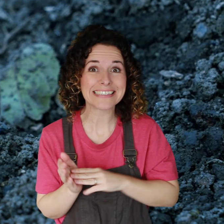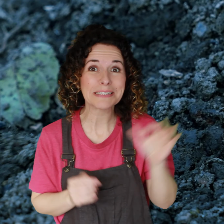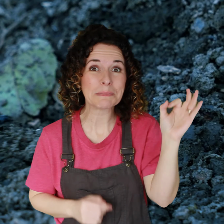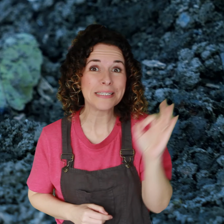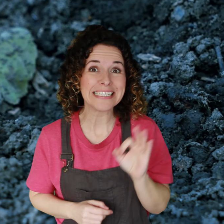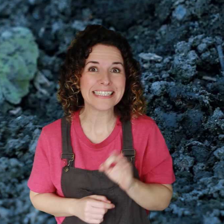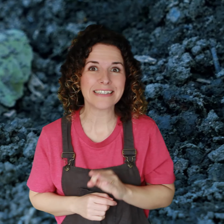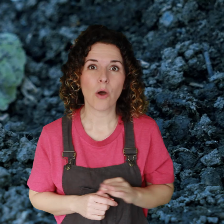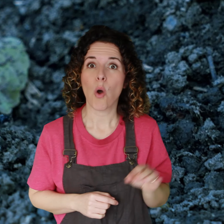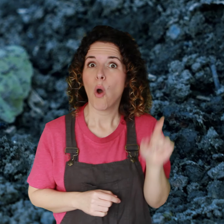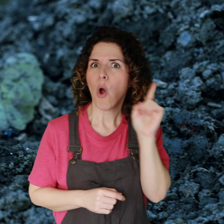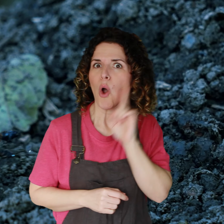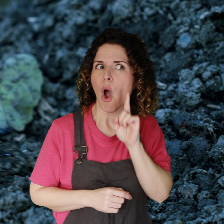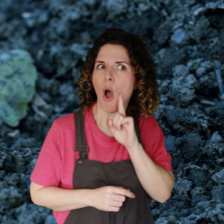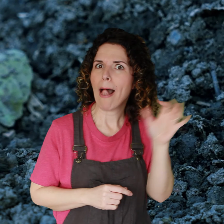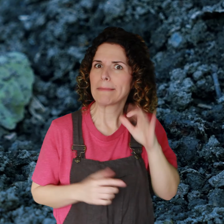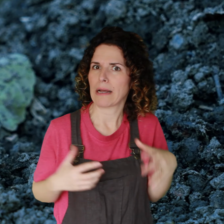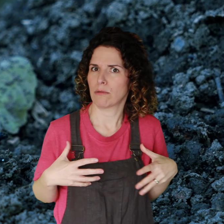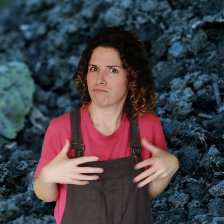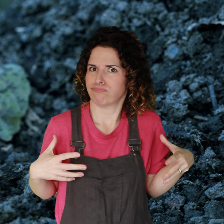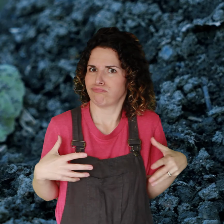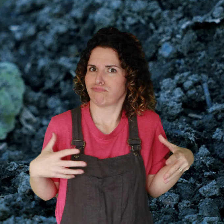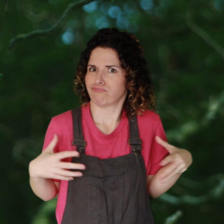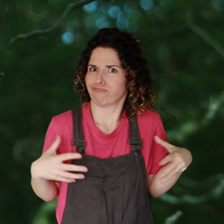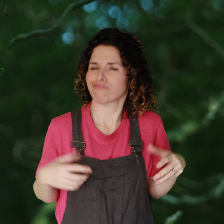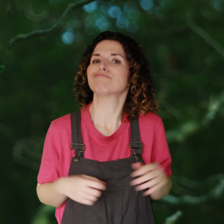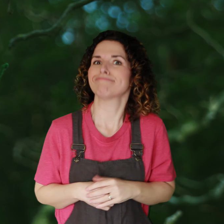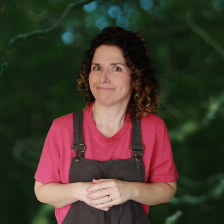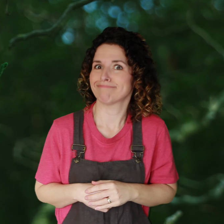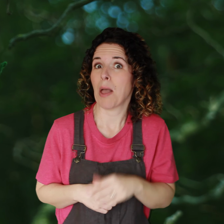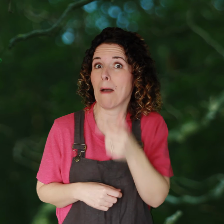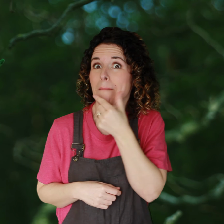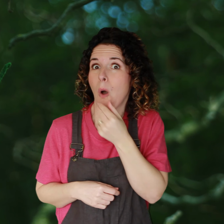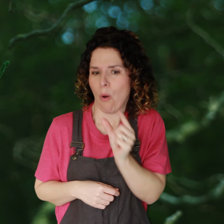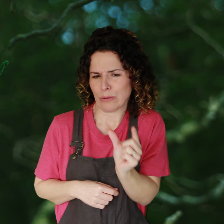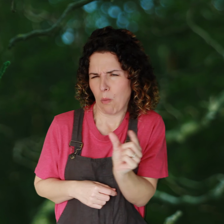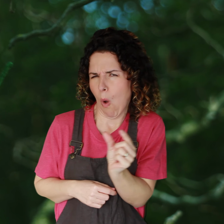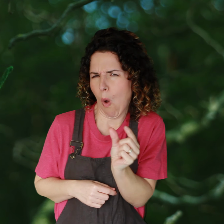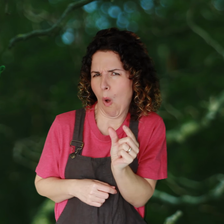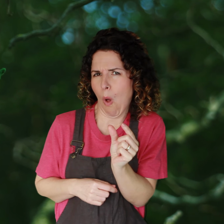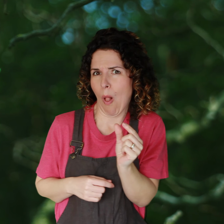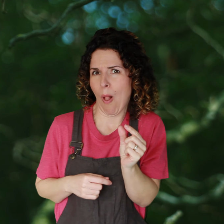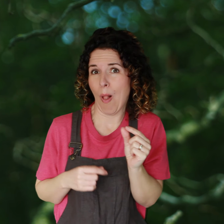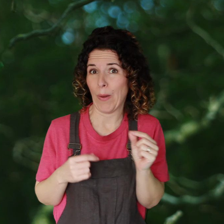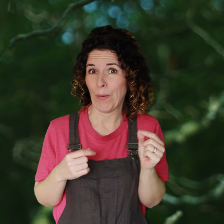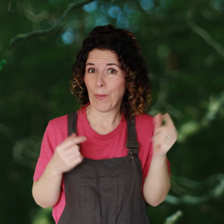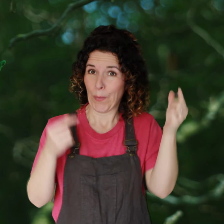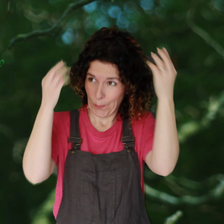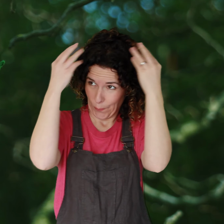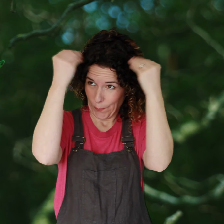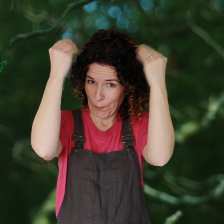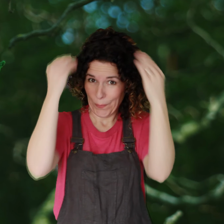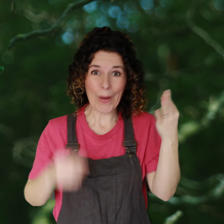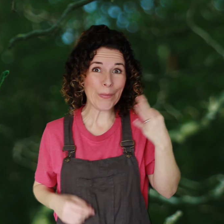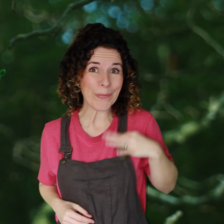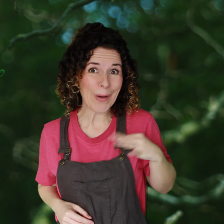girls are much bigger and use mud in their beds. The boys are much smaller with white tufts on their heads.